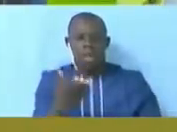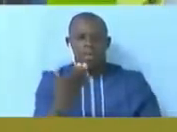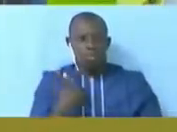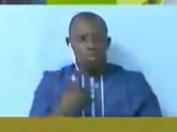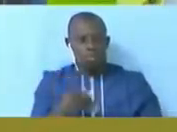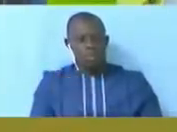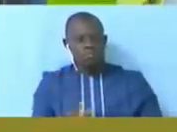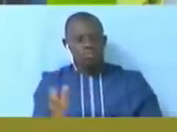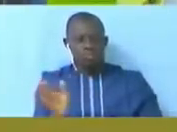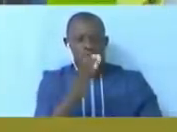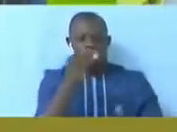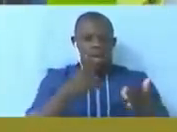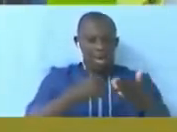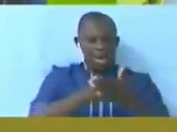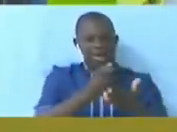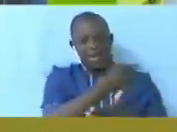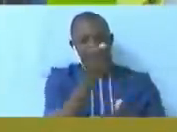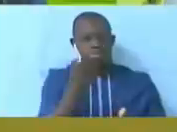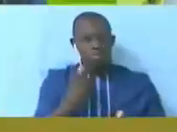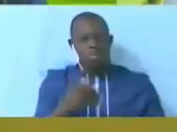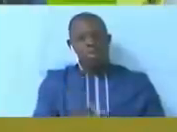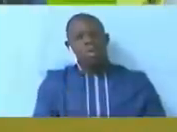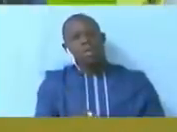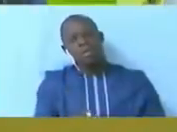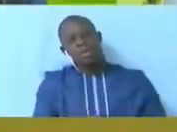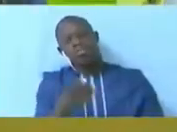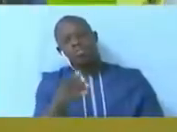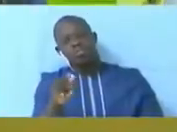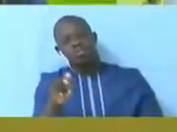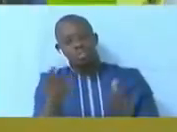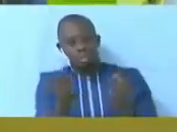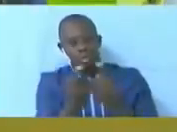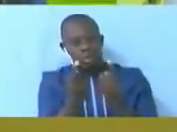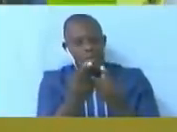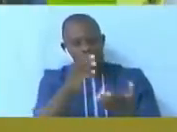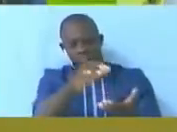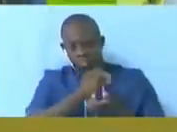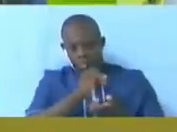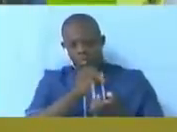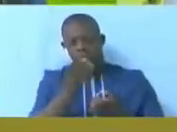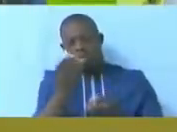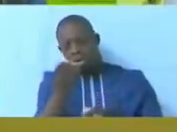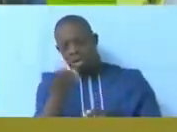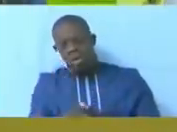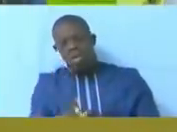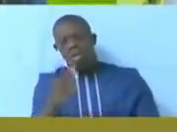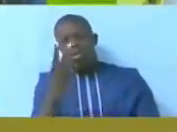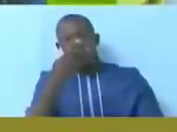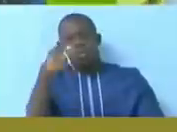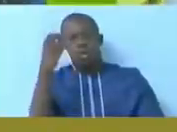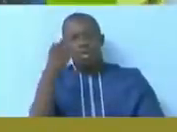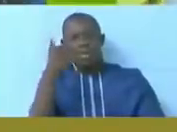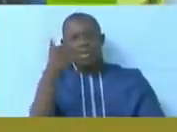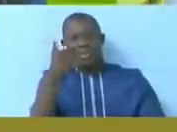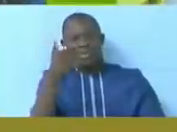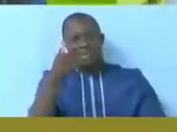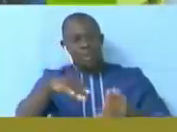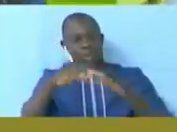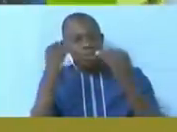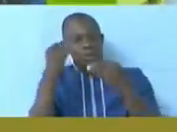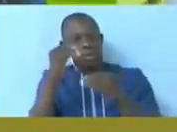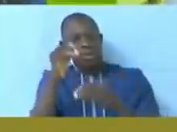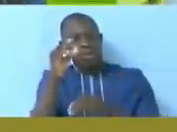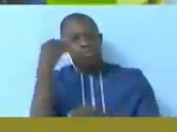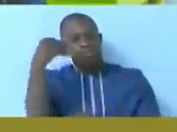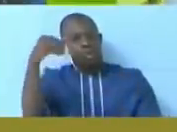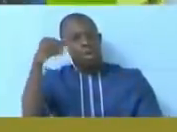them. Itata iboite kan and dispossessed them. And we not enough on table of their money. Ila kodo $206,000. Yeah,